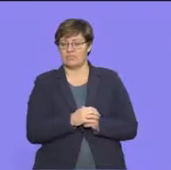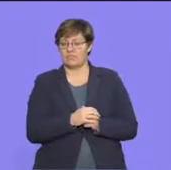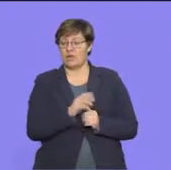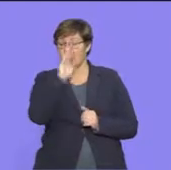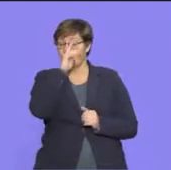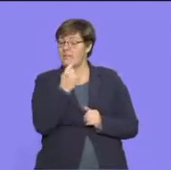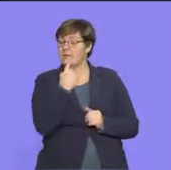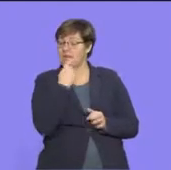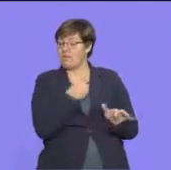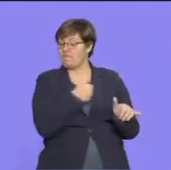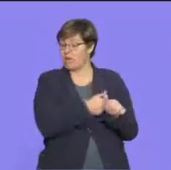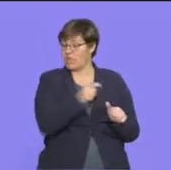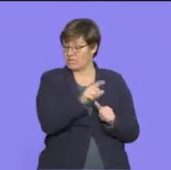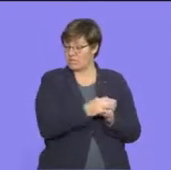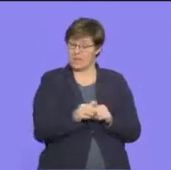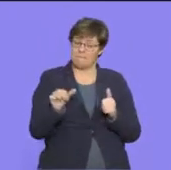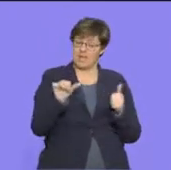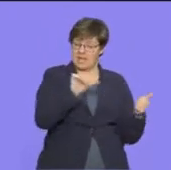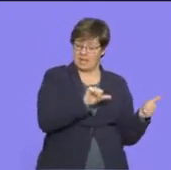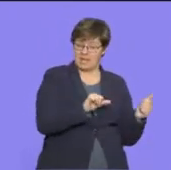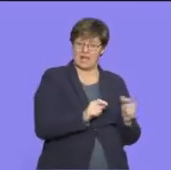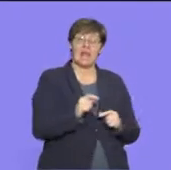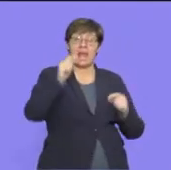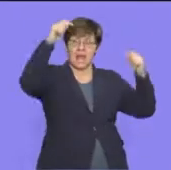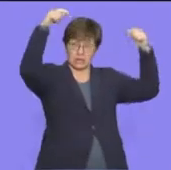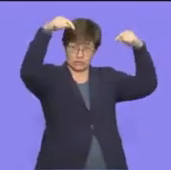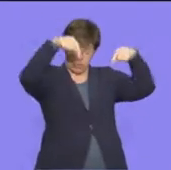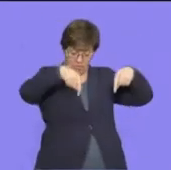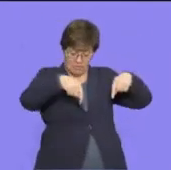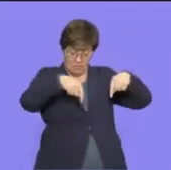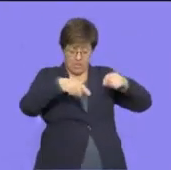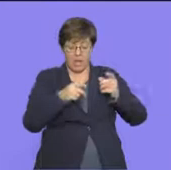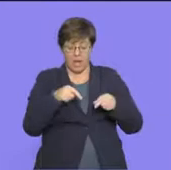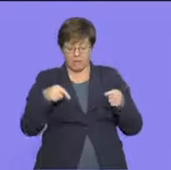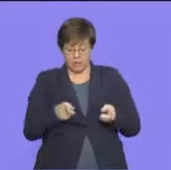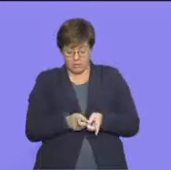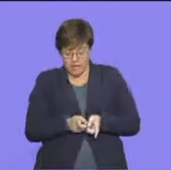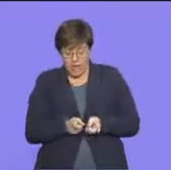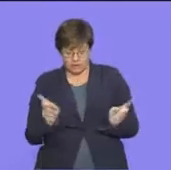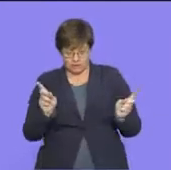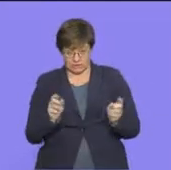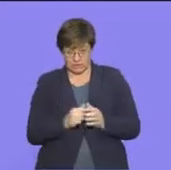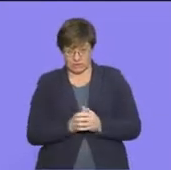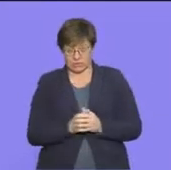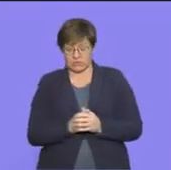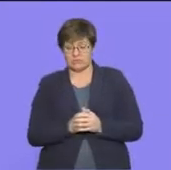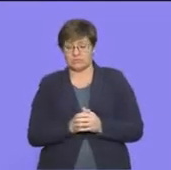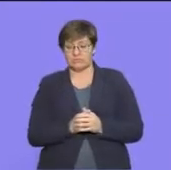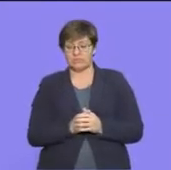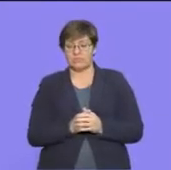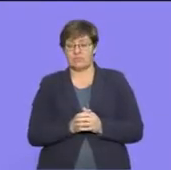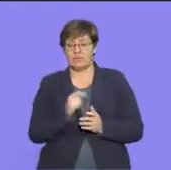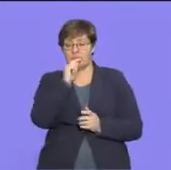Remember what we're following. Let's go back. In, top, bottom, out. So this is in. Let's go over here. This is